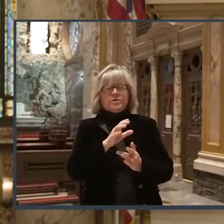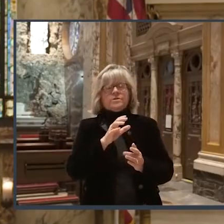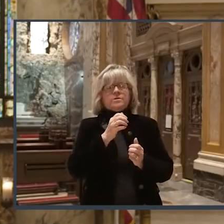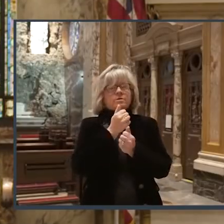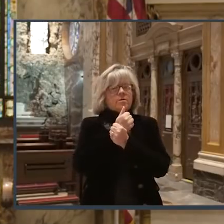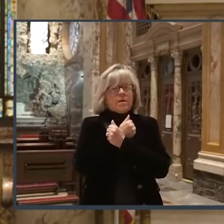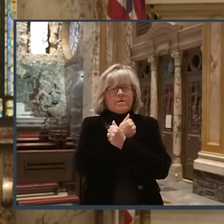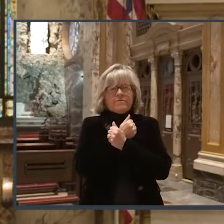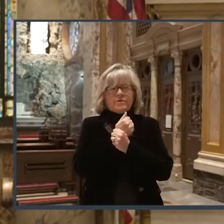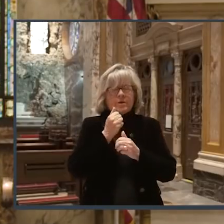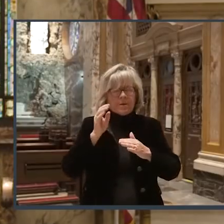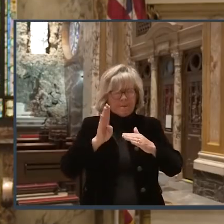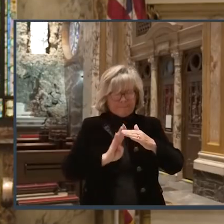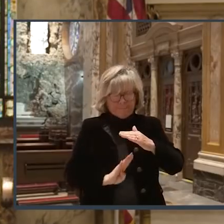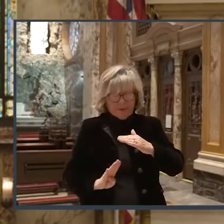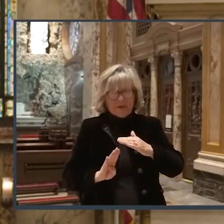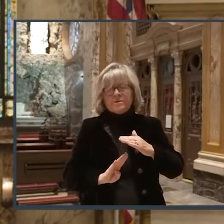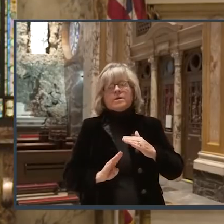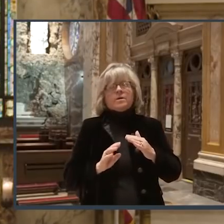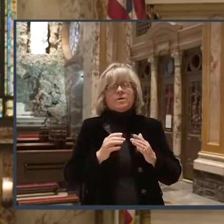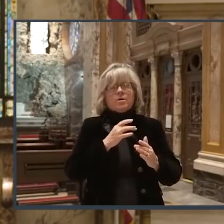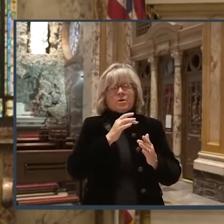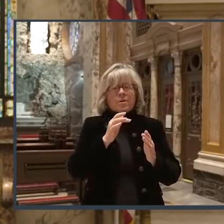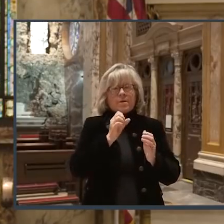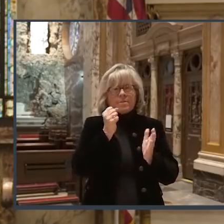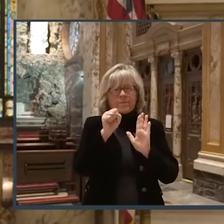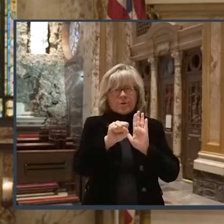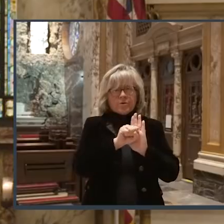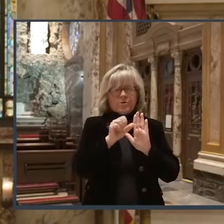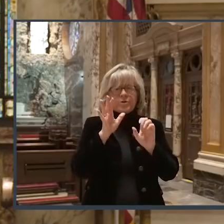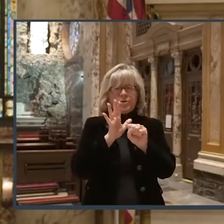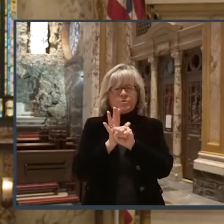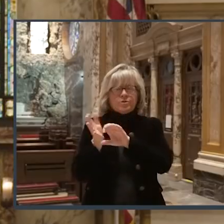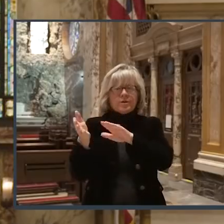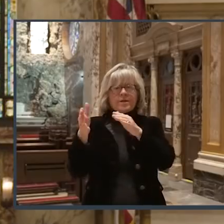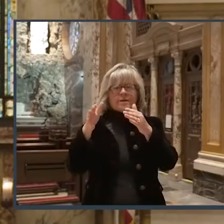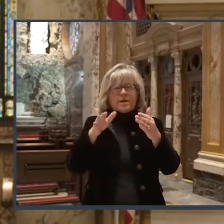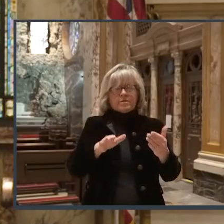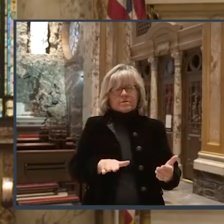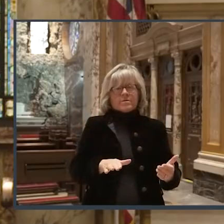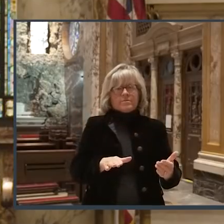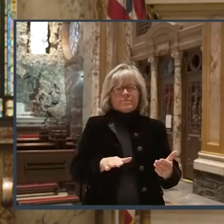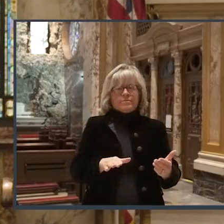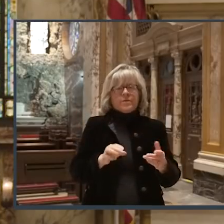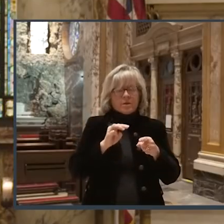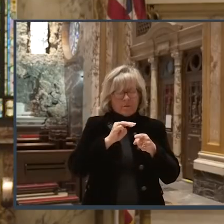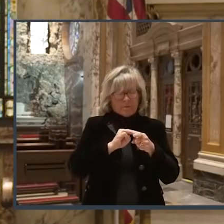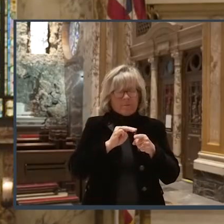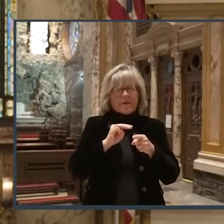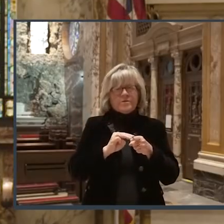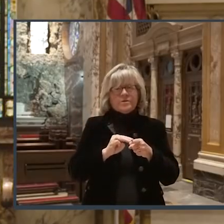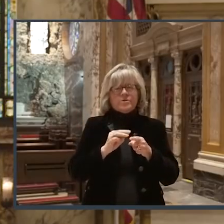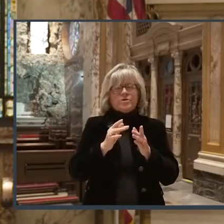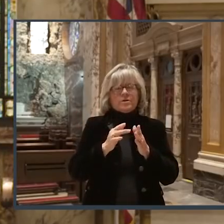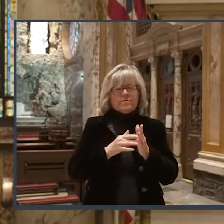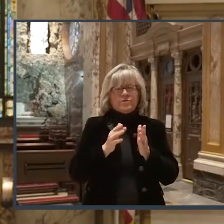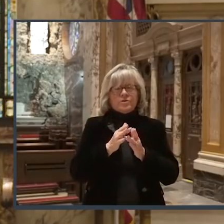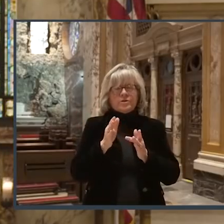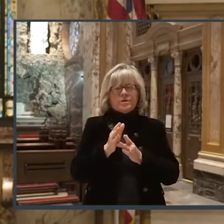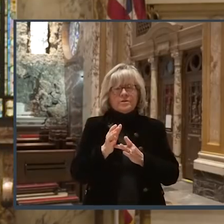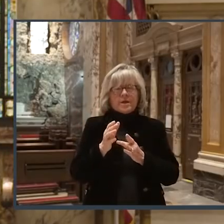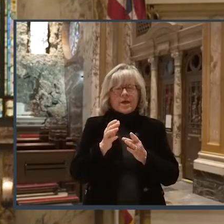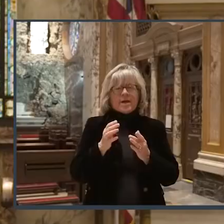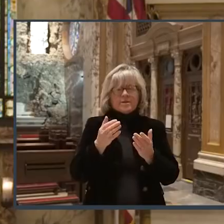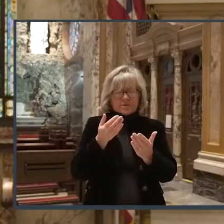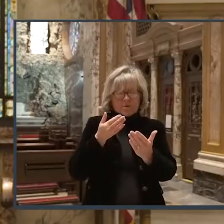of persecution and death. And they are the reason why we are here today. The message of Jesus has reached us here